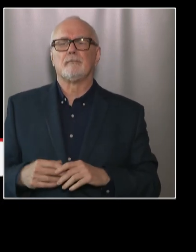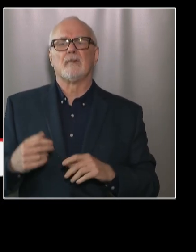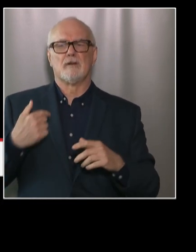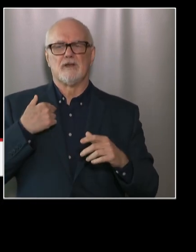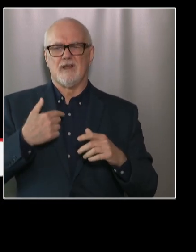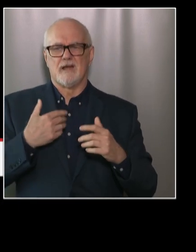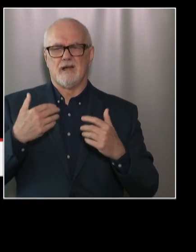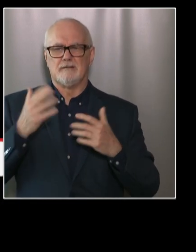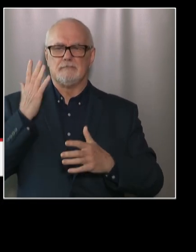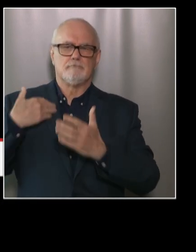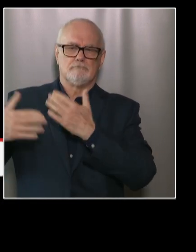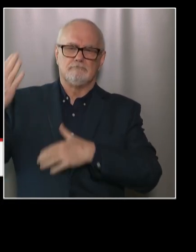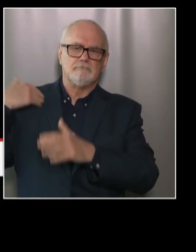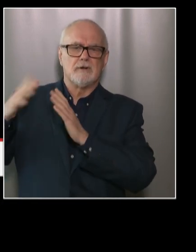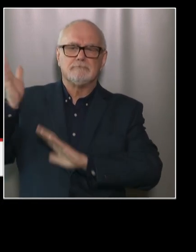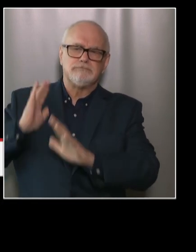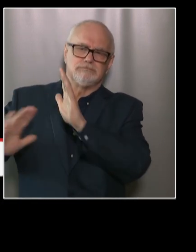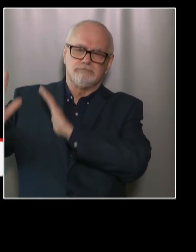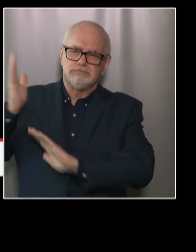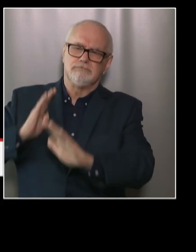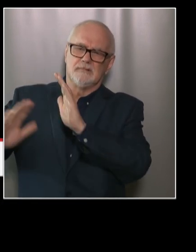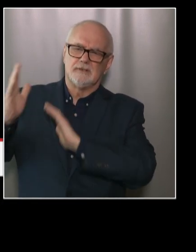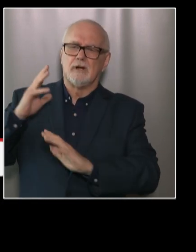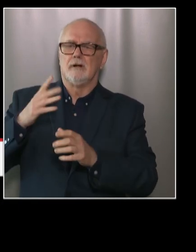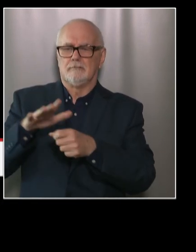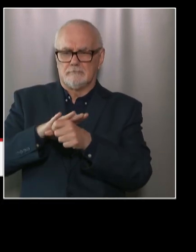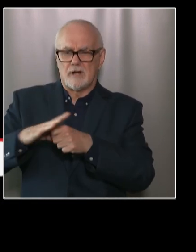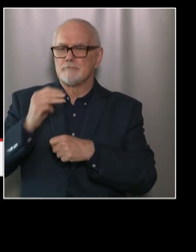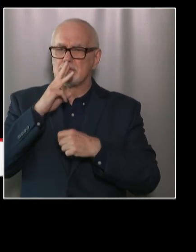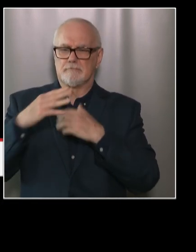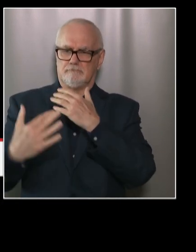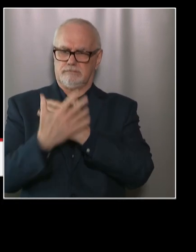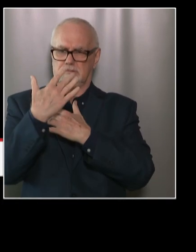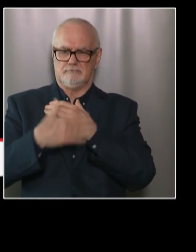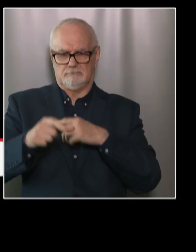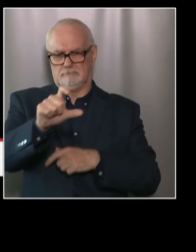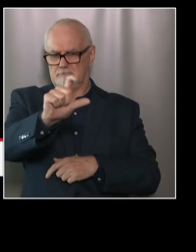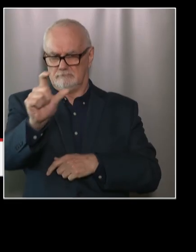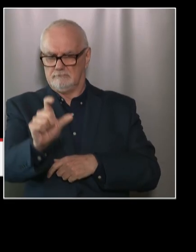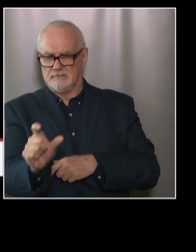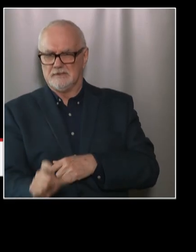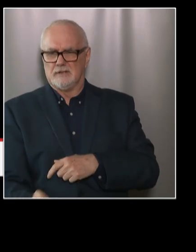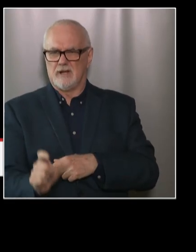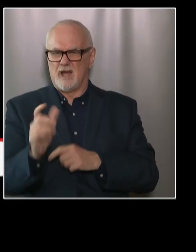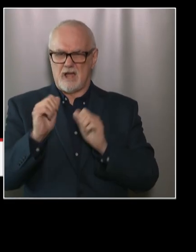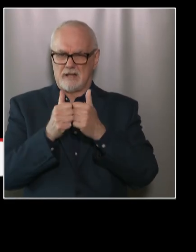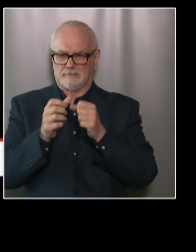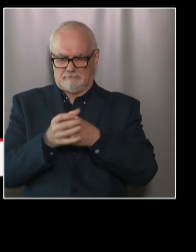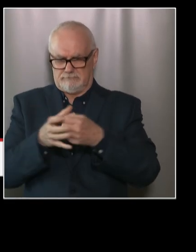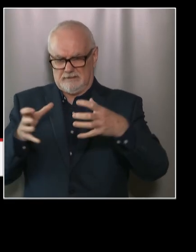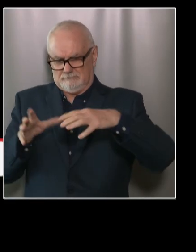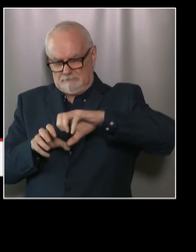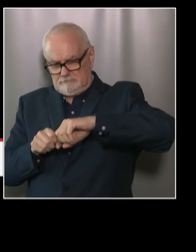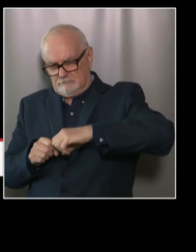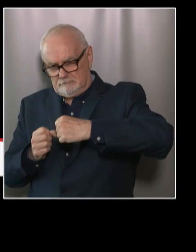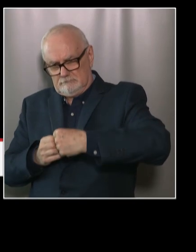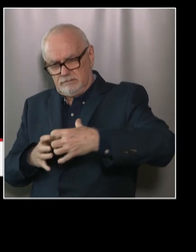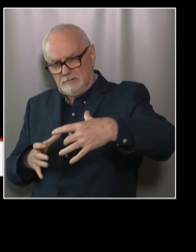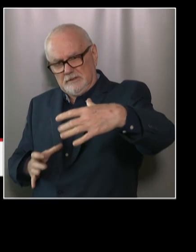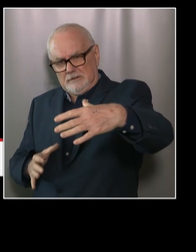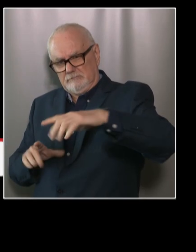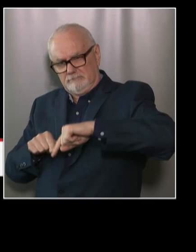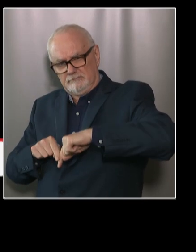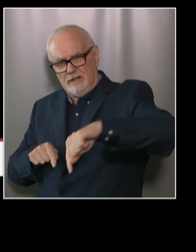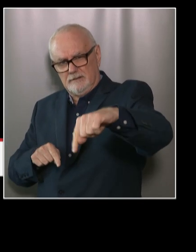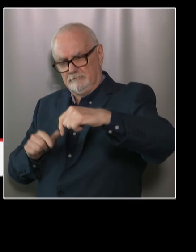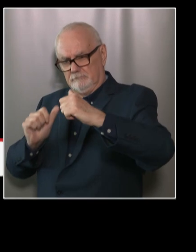Columbia. The Wharf was supported by, at the time, a $198 million TIF pilot, which was the largest in DC's